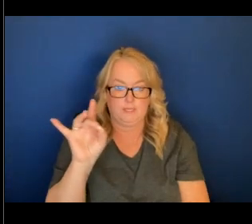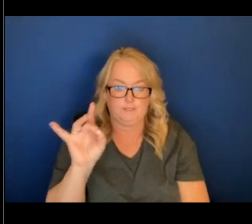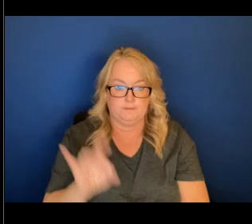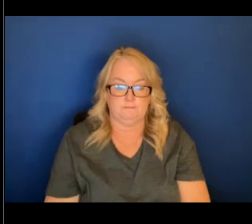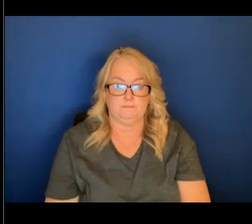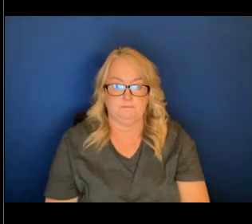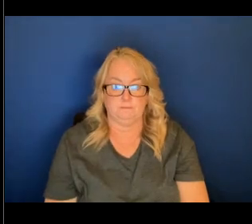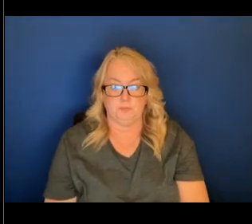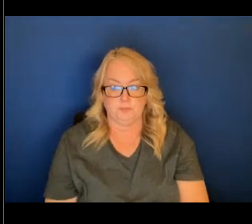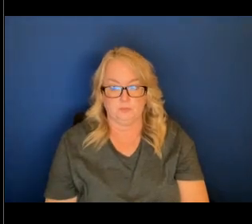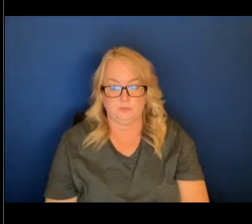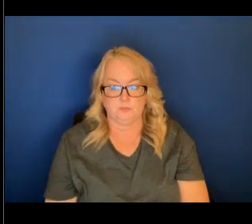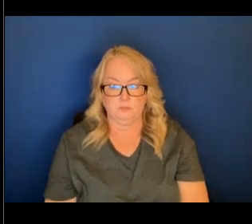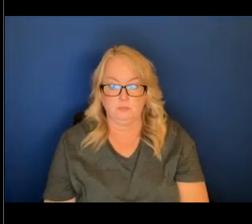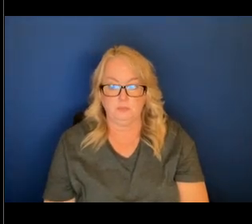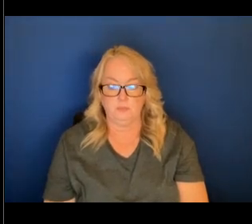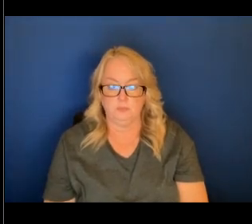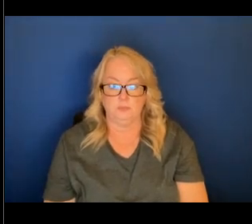check,